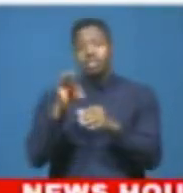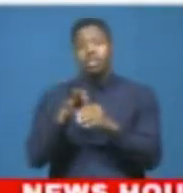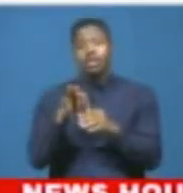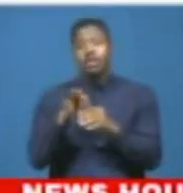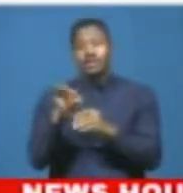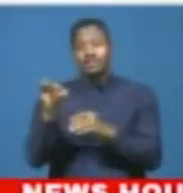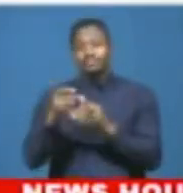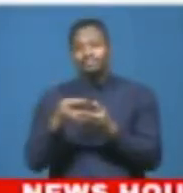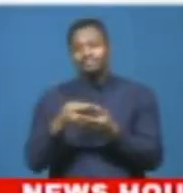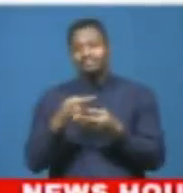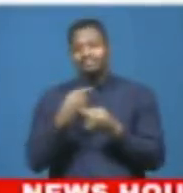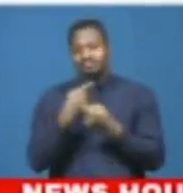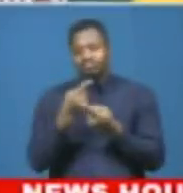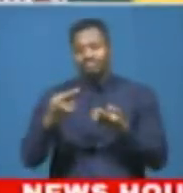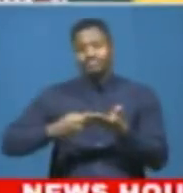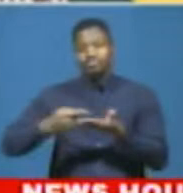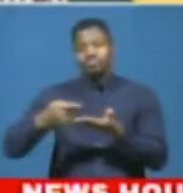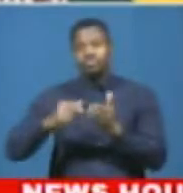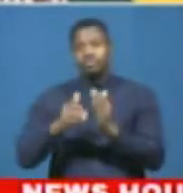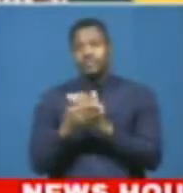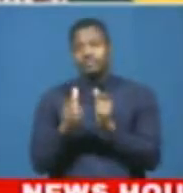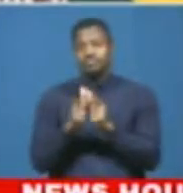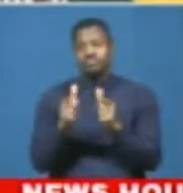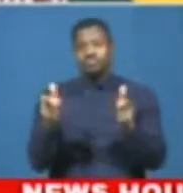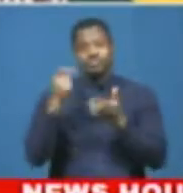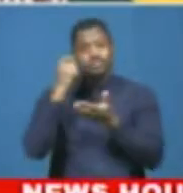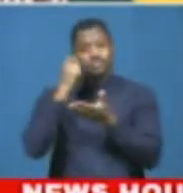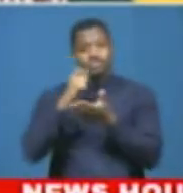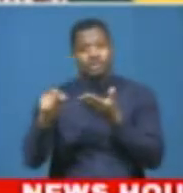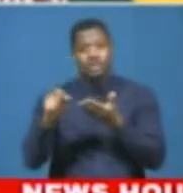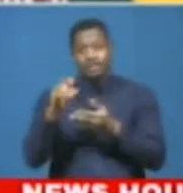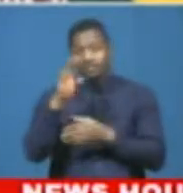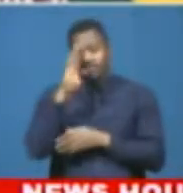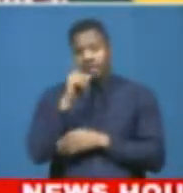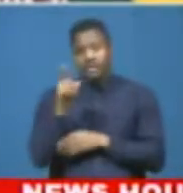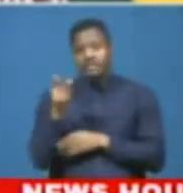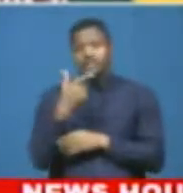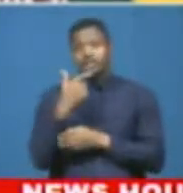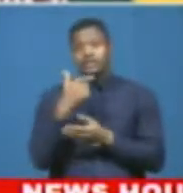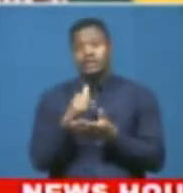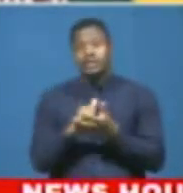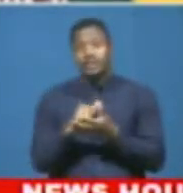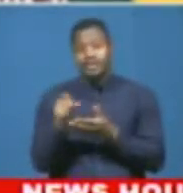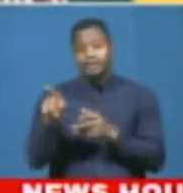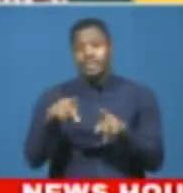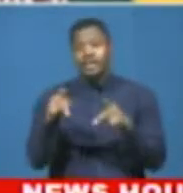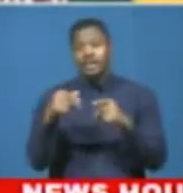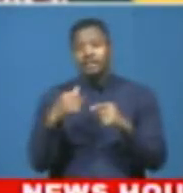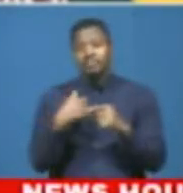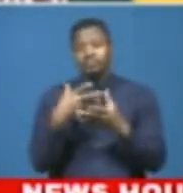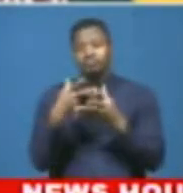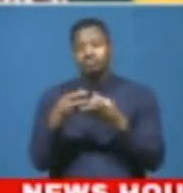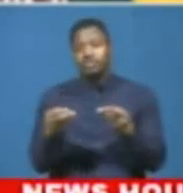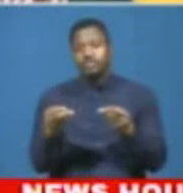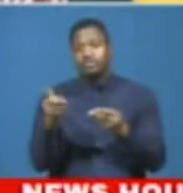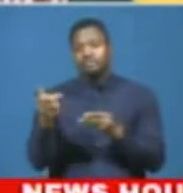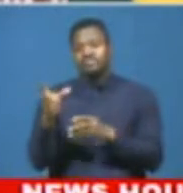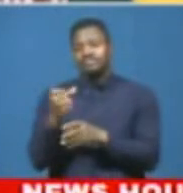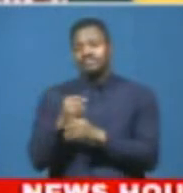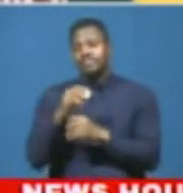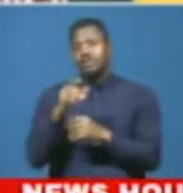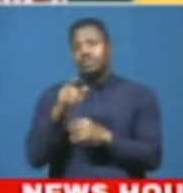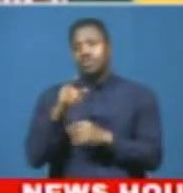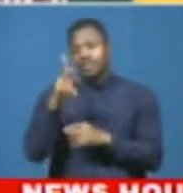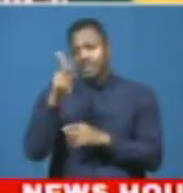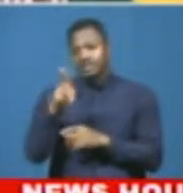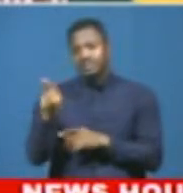statement issued and signed by the General Secretary, Mr. John Buedu, says the party has resolved to acclaim the sole candidate